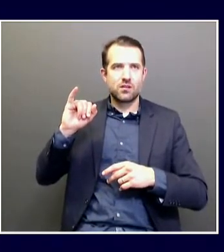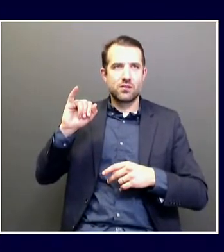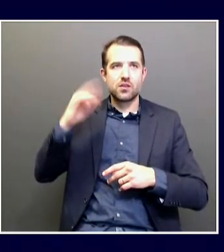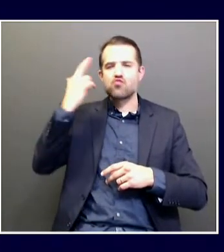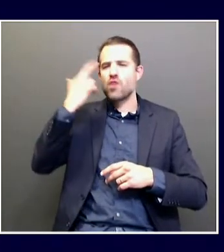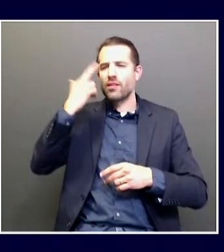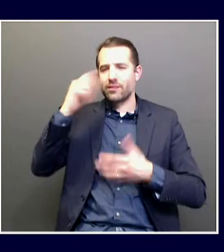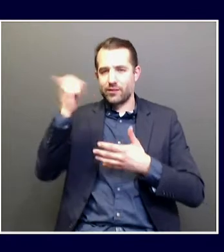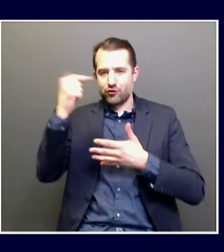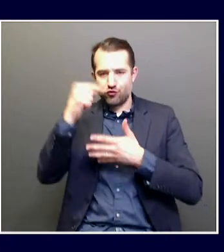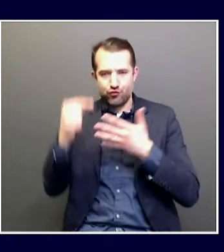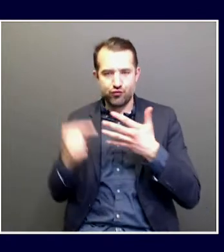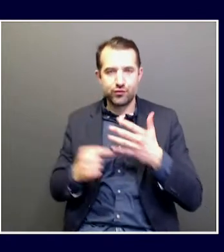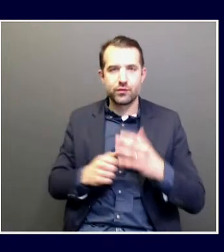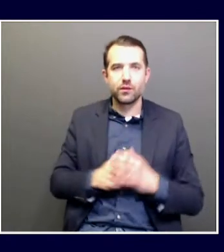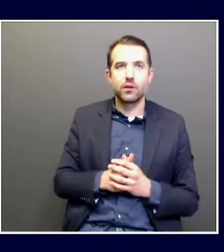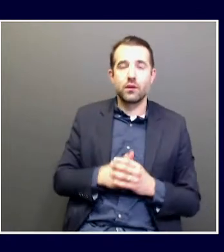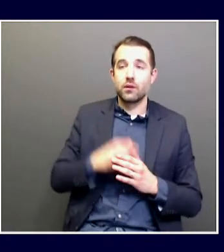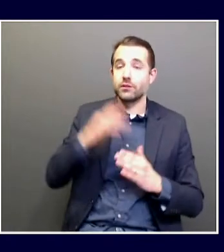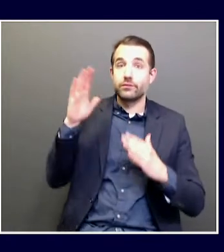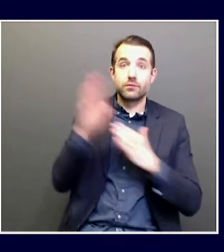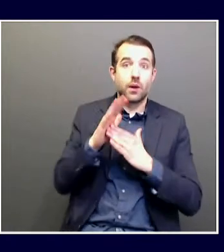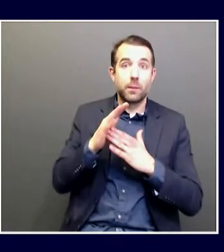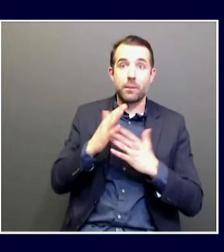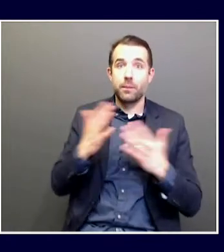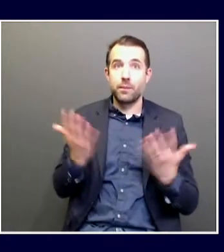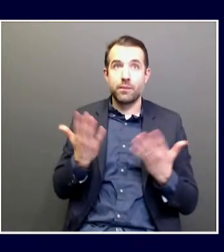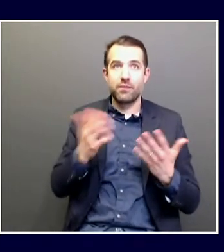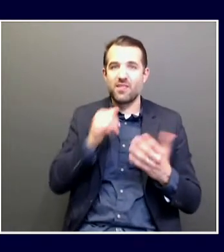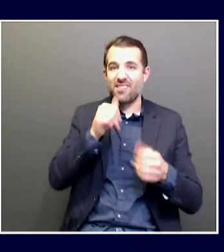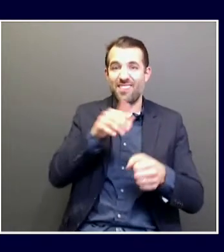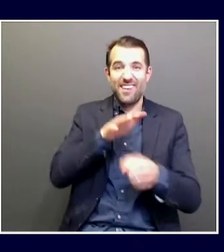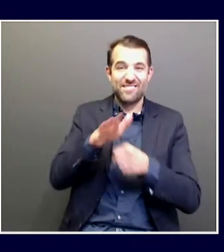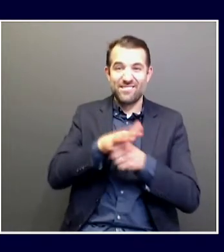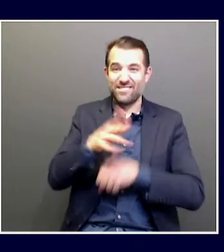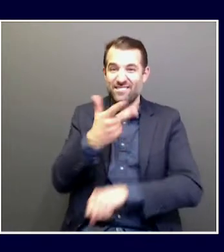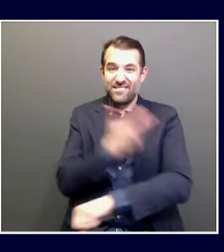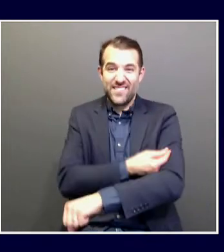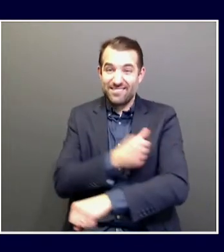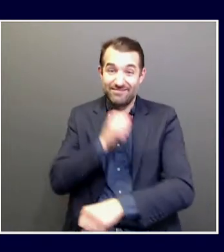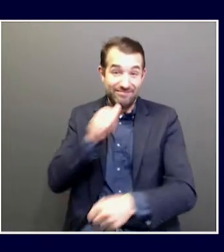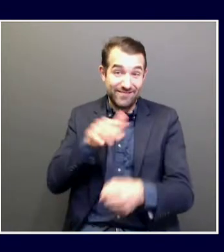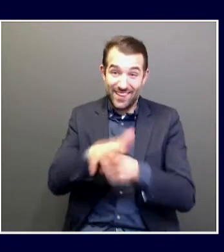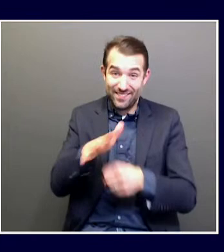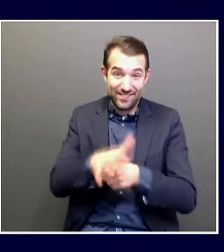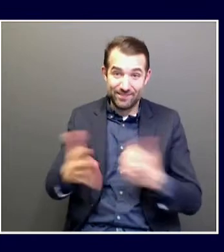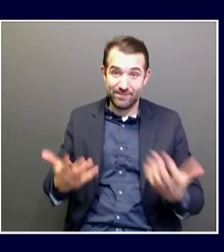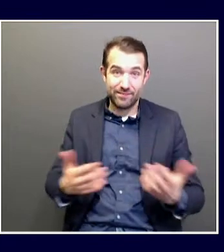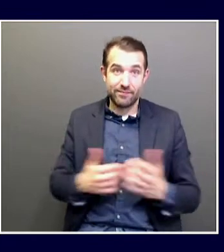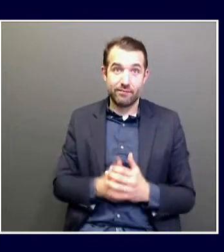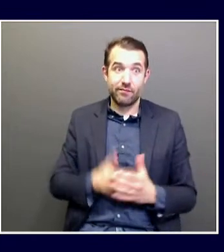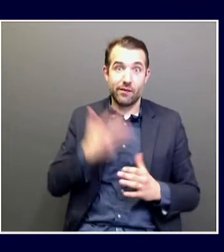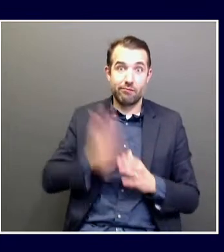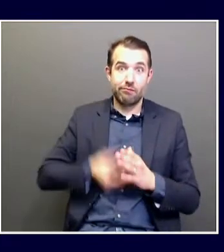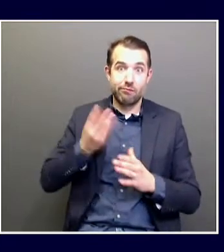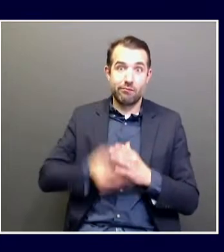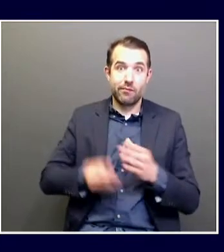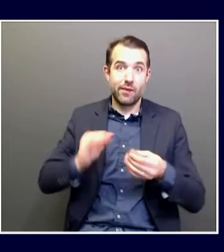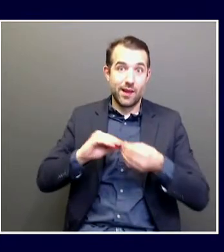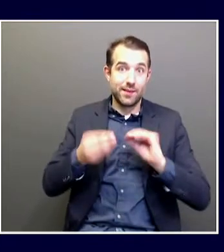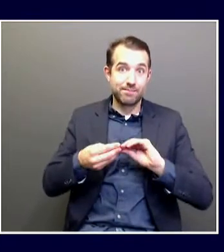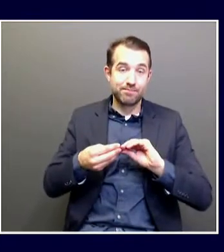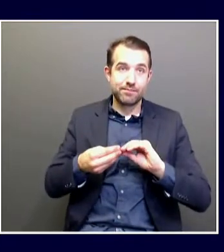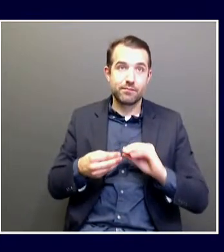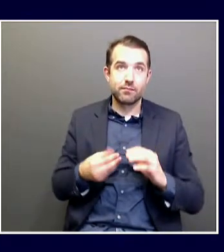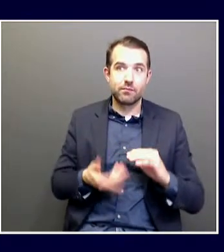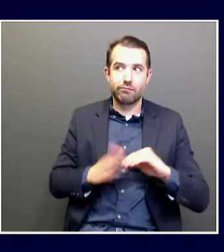is vaccination rates not being where they should. You're right, the growth in the deaths, which is a sad thing to talk about,